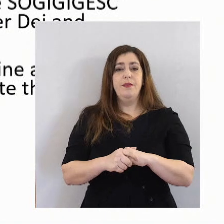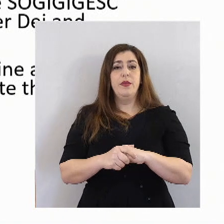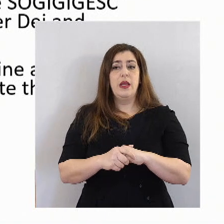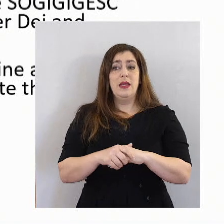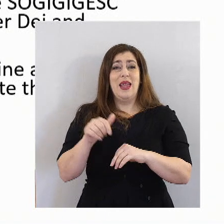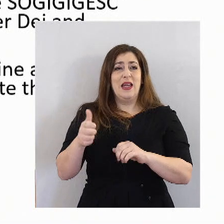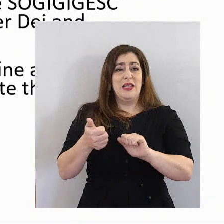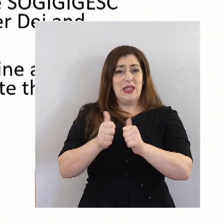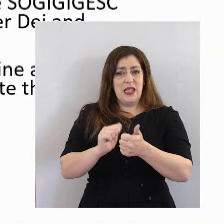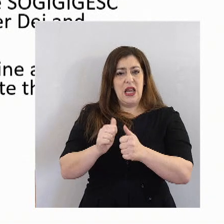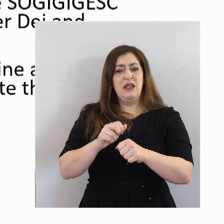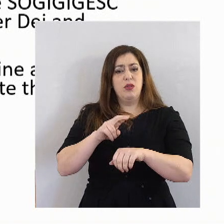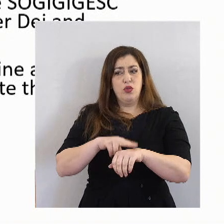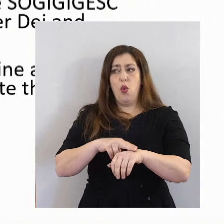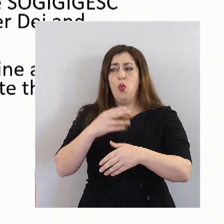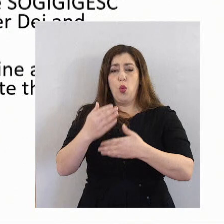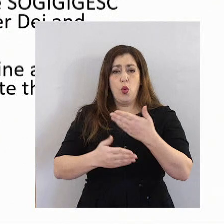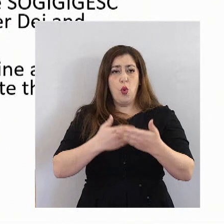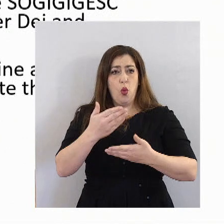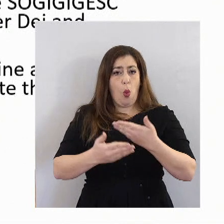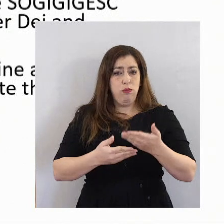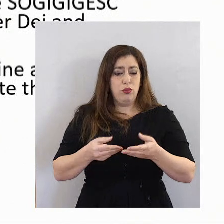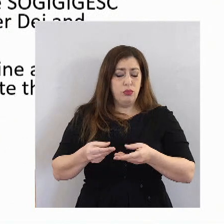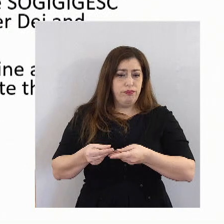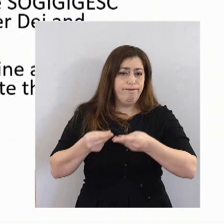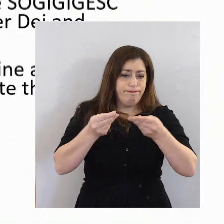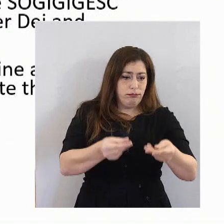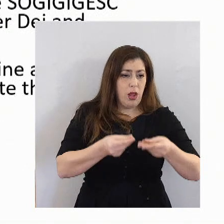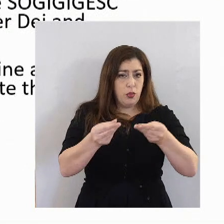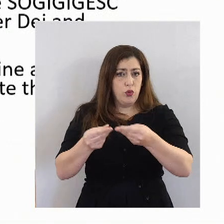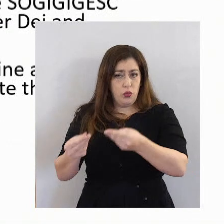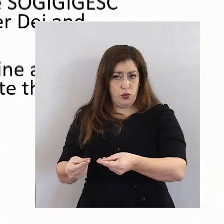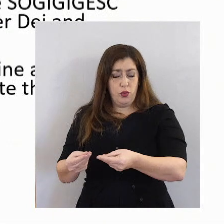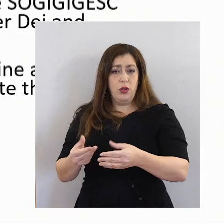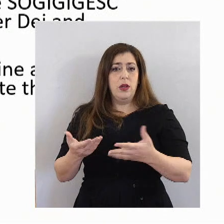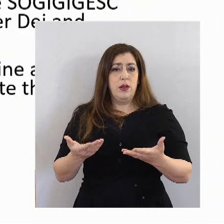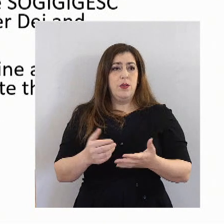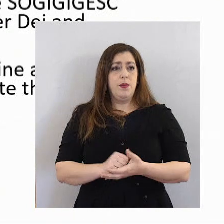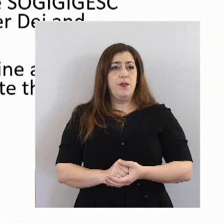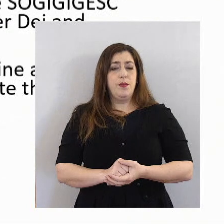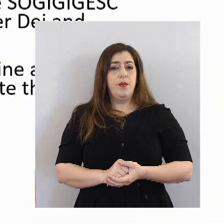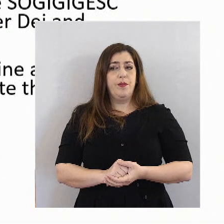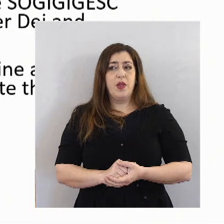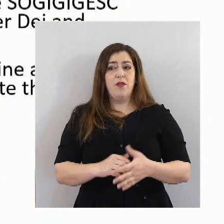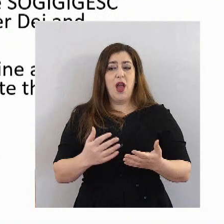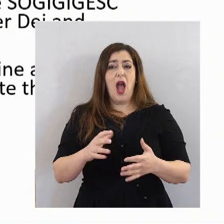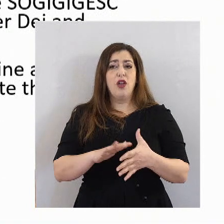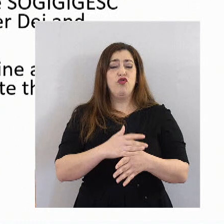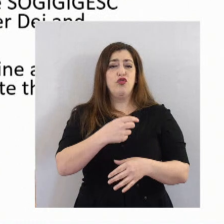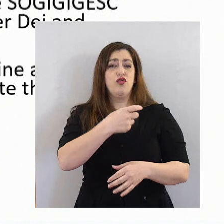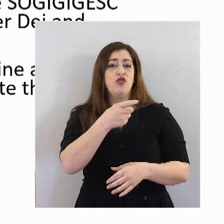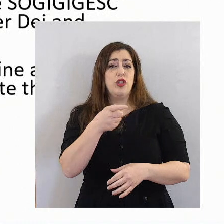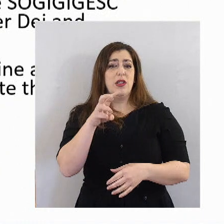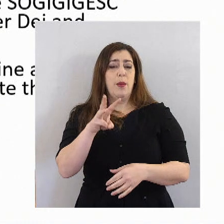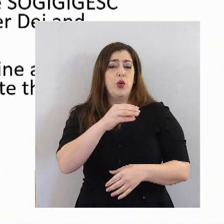experts can continue to be rolled out beyond the project timeline, since it was the SOGESC unit and the gender well-being clinic staff who delivered